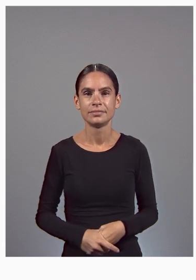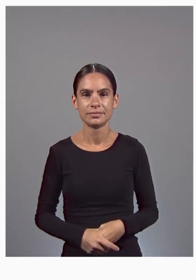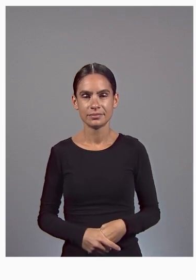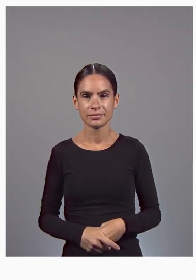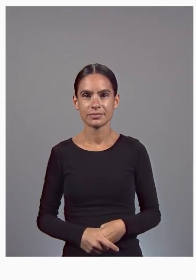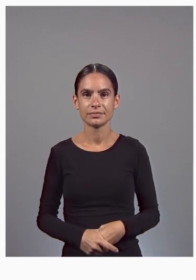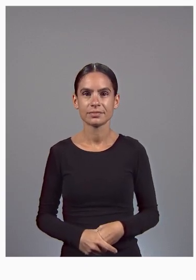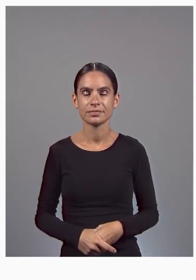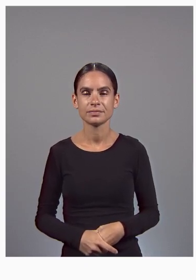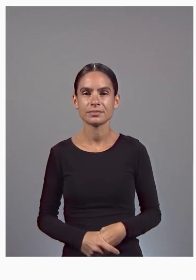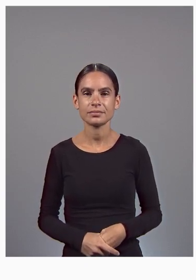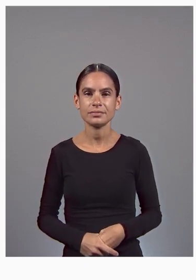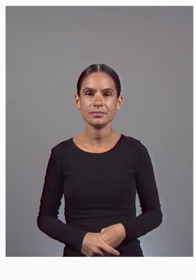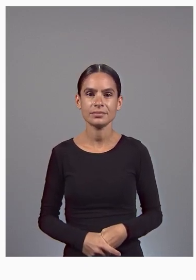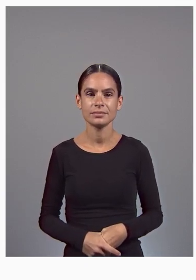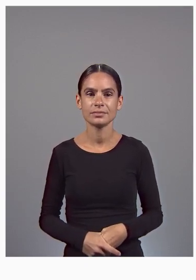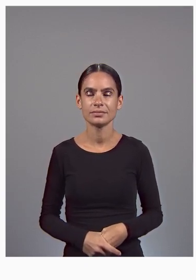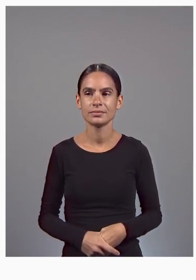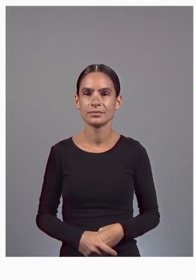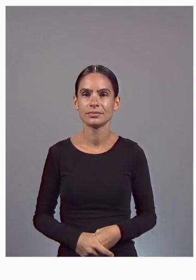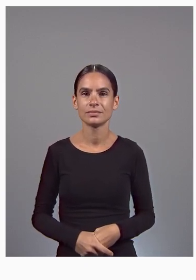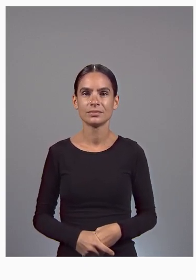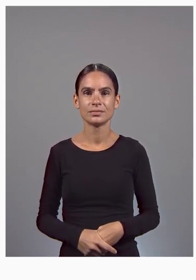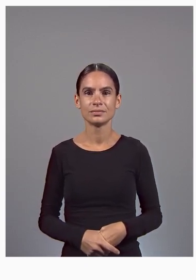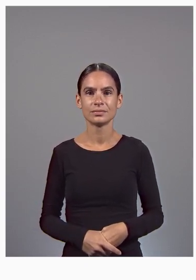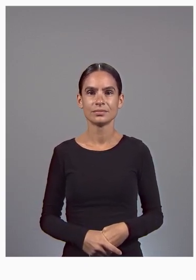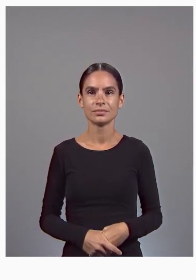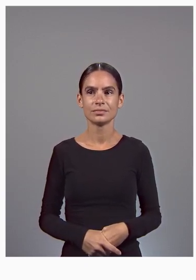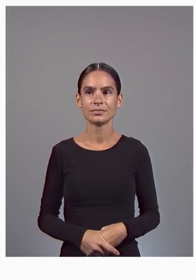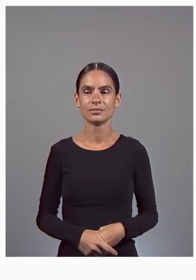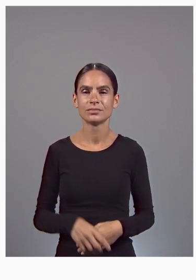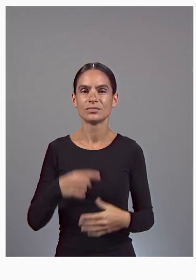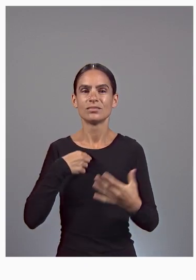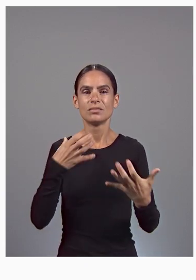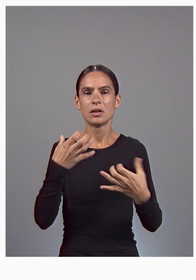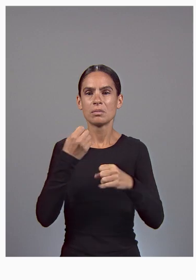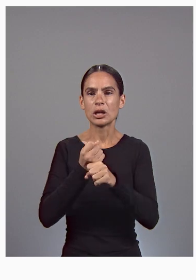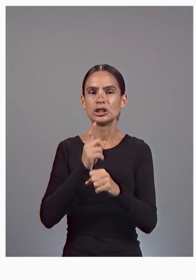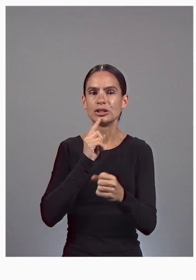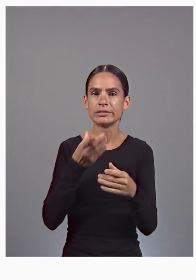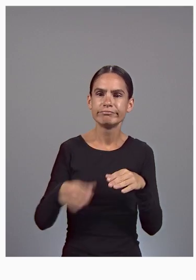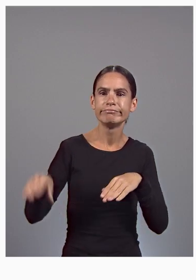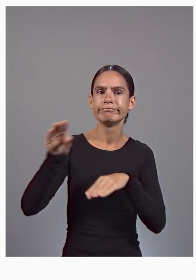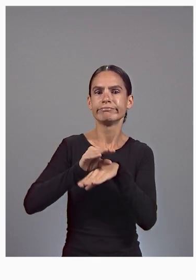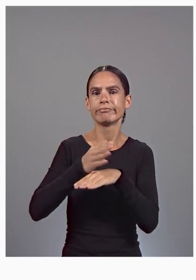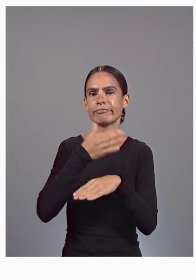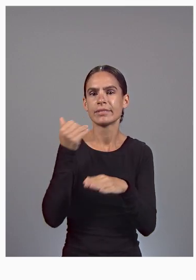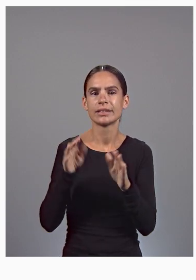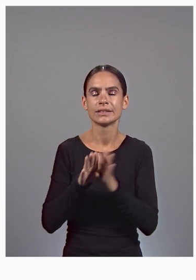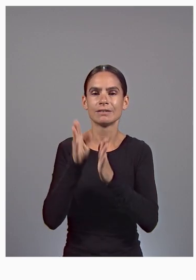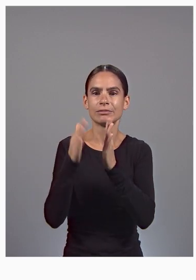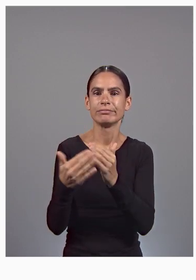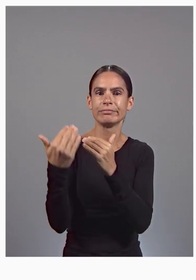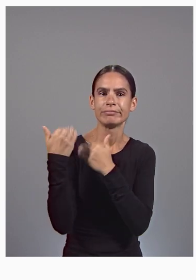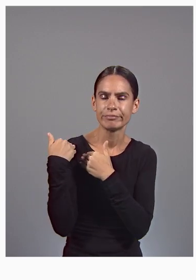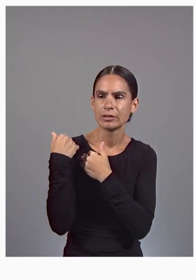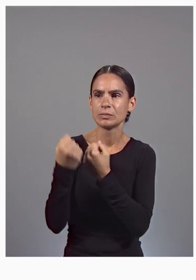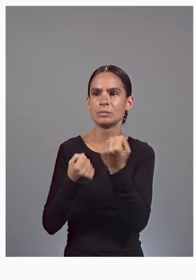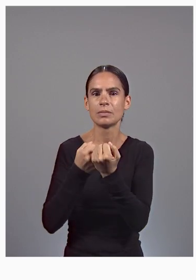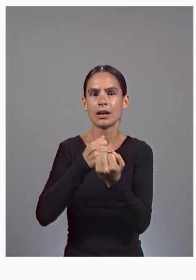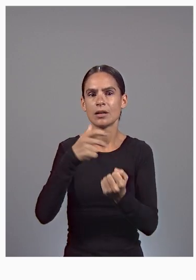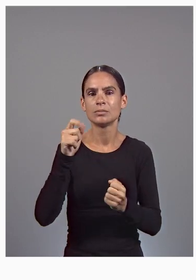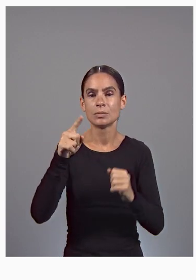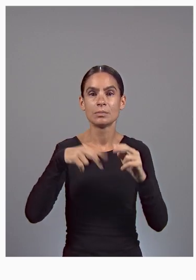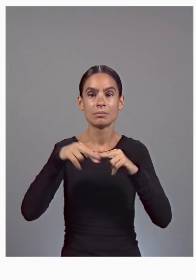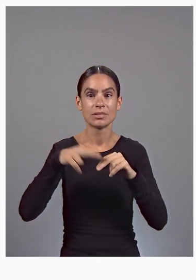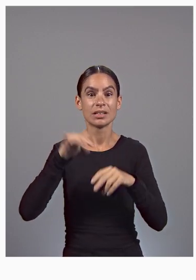We just want to make sure there's an added layer of accountability to better support you and the apps you build. This is why we believe that 4 out of 5 enterprise developers